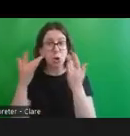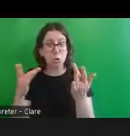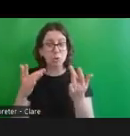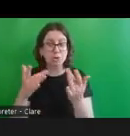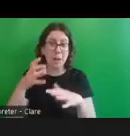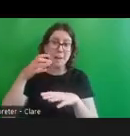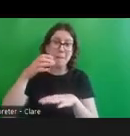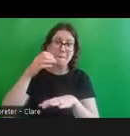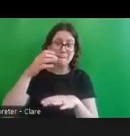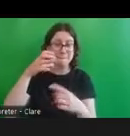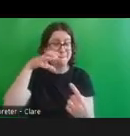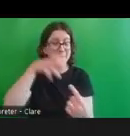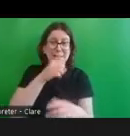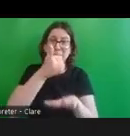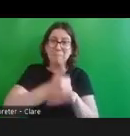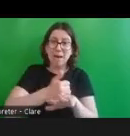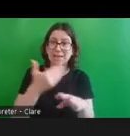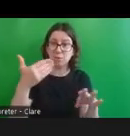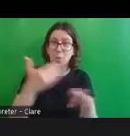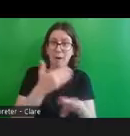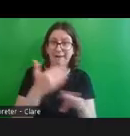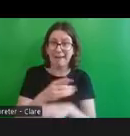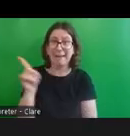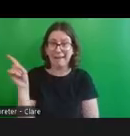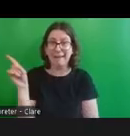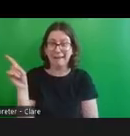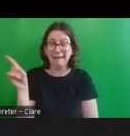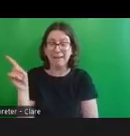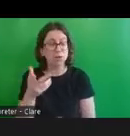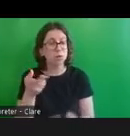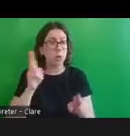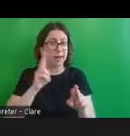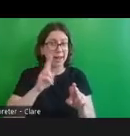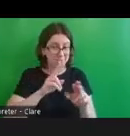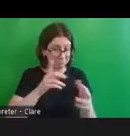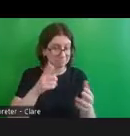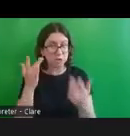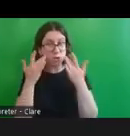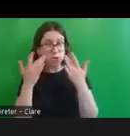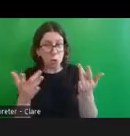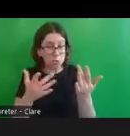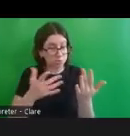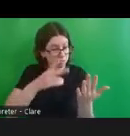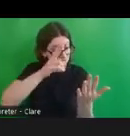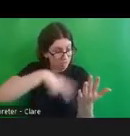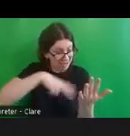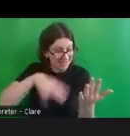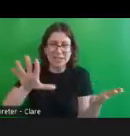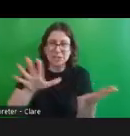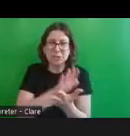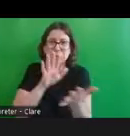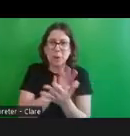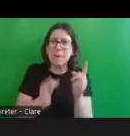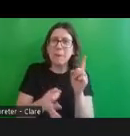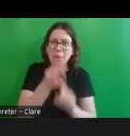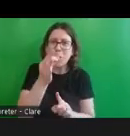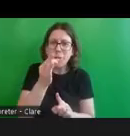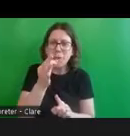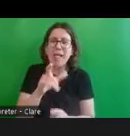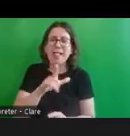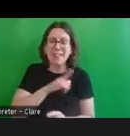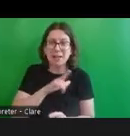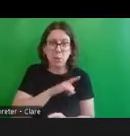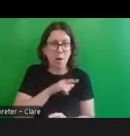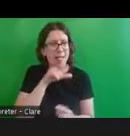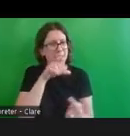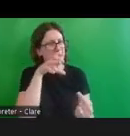good things that happen when literacy and reading enjoyment improves. And that's why we are taking as much as we can of our place-based